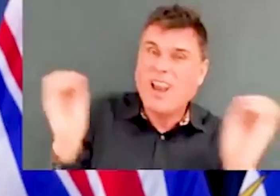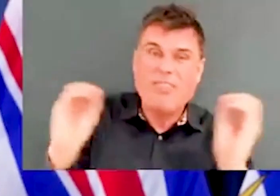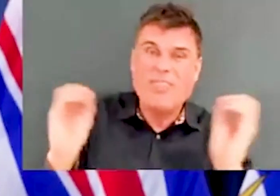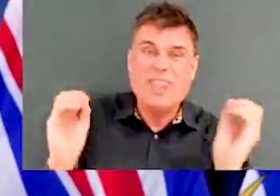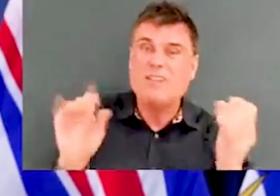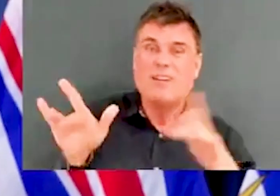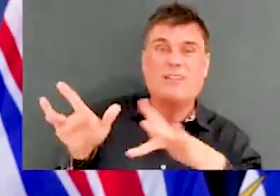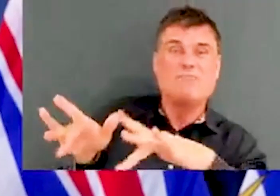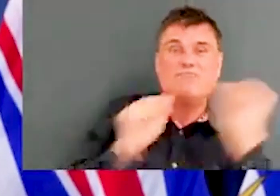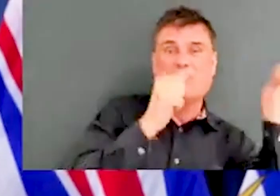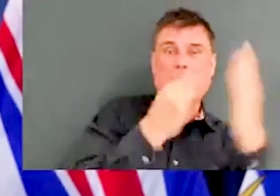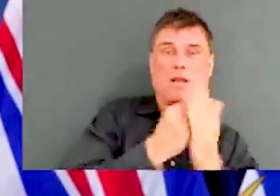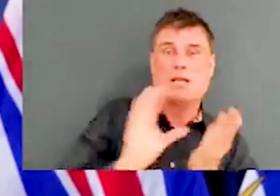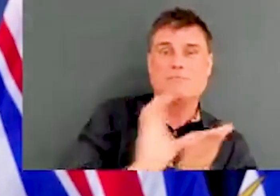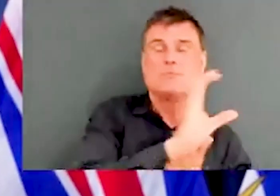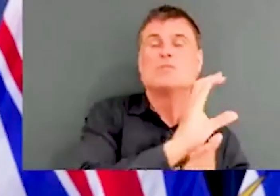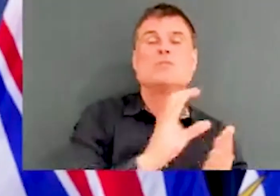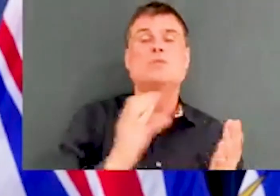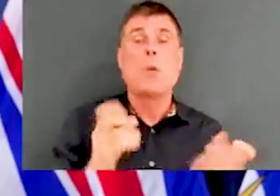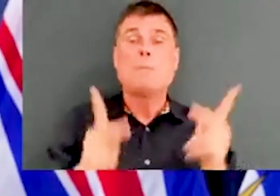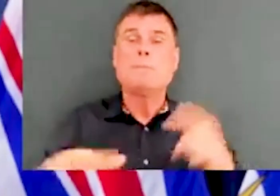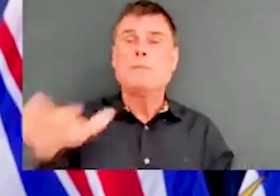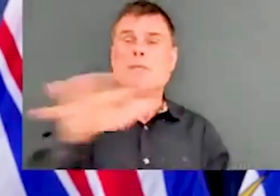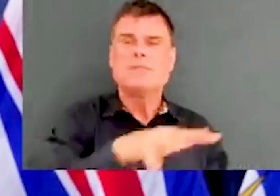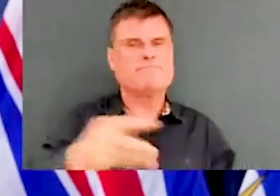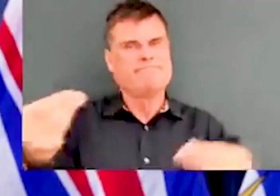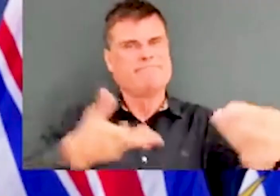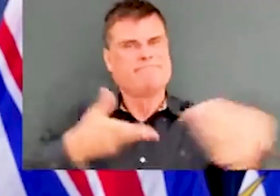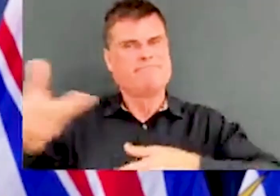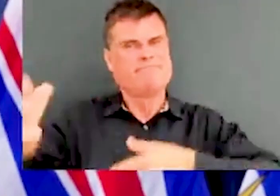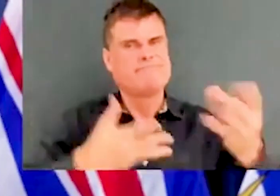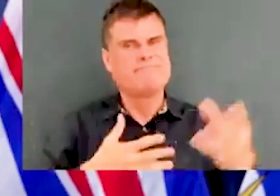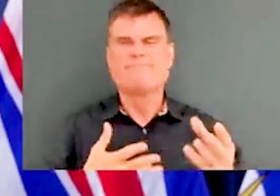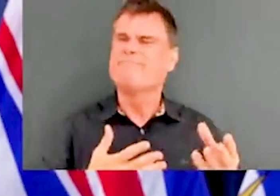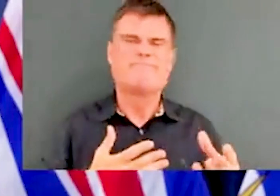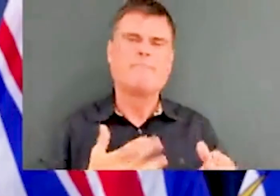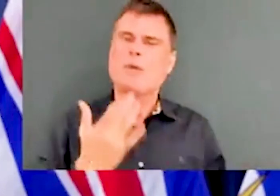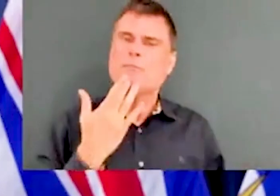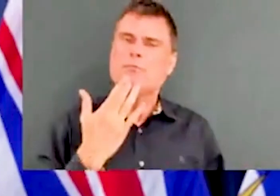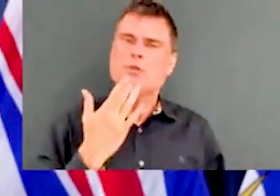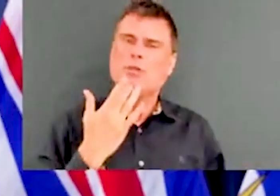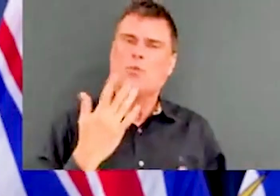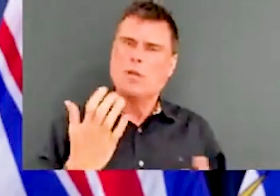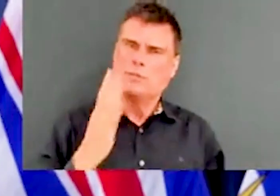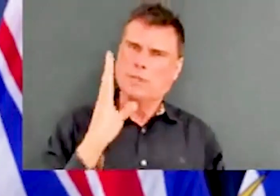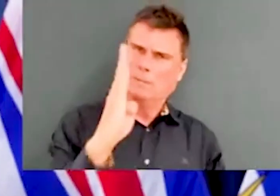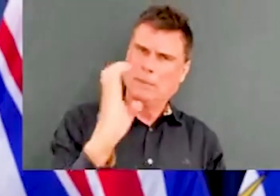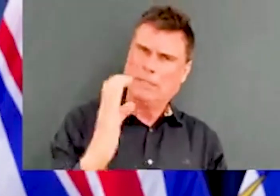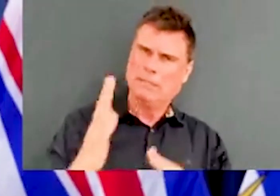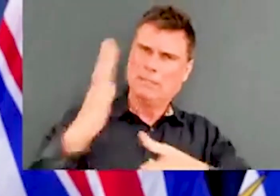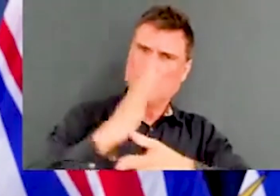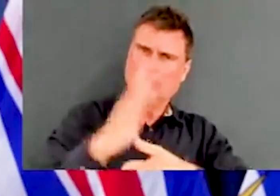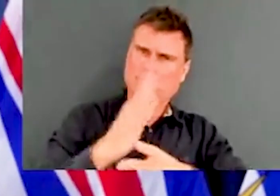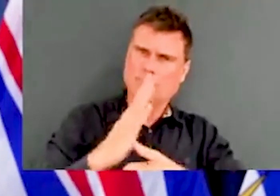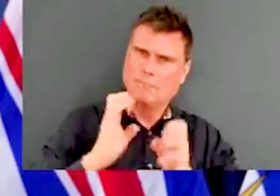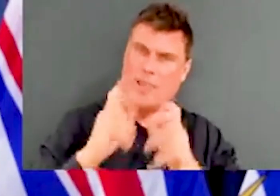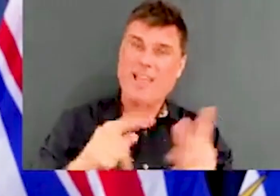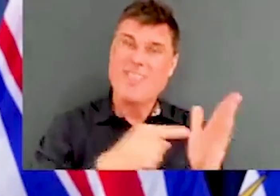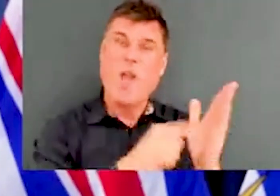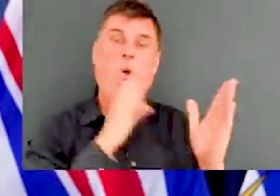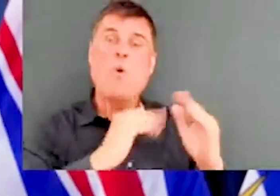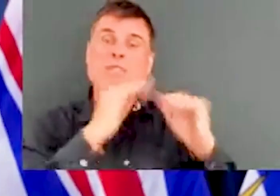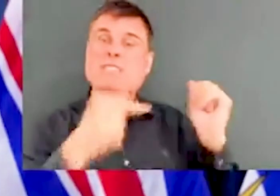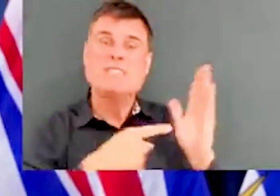first, eliminates outdated, inefficient fossil fuel subsidies, and is aligned with our climate